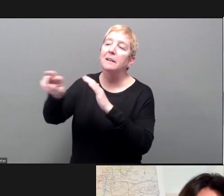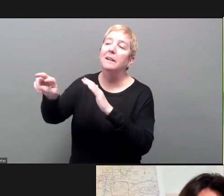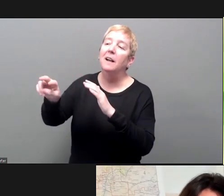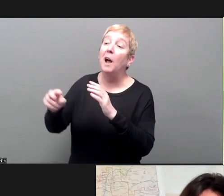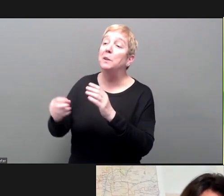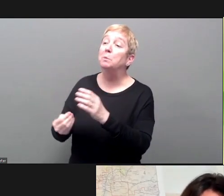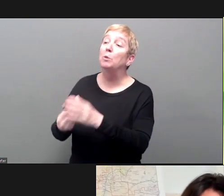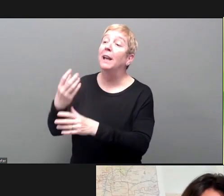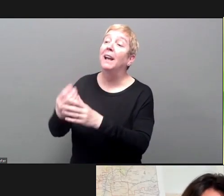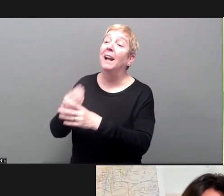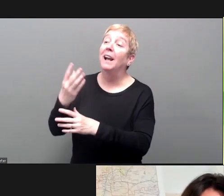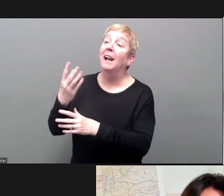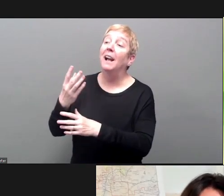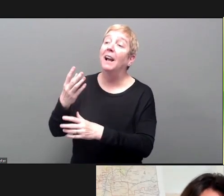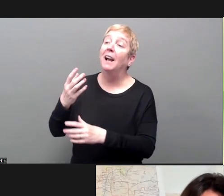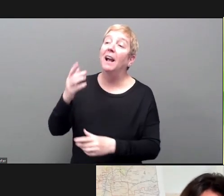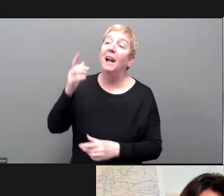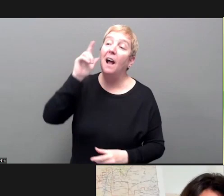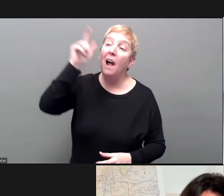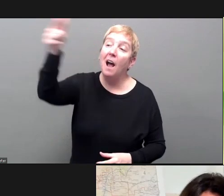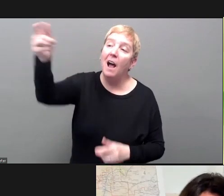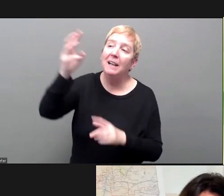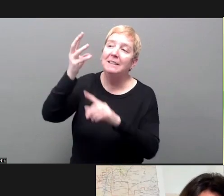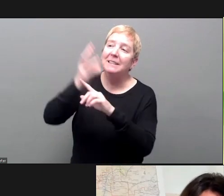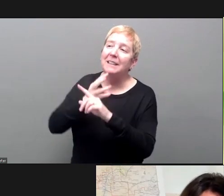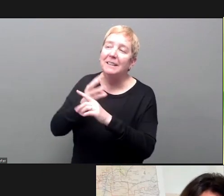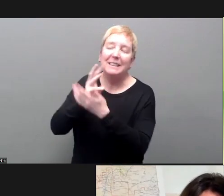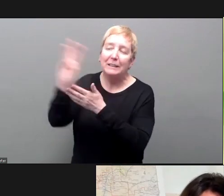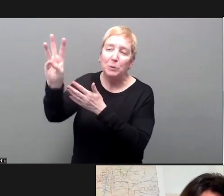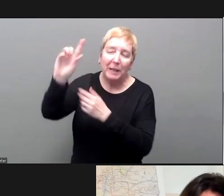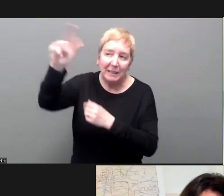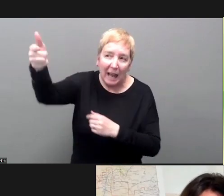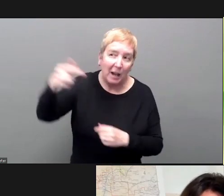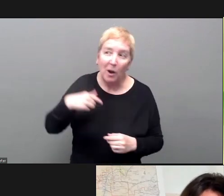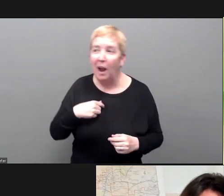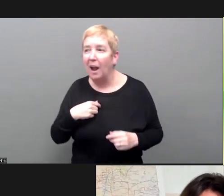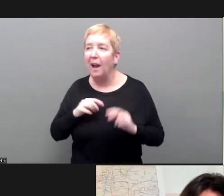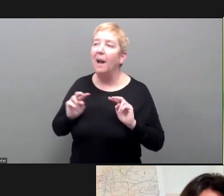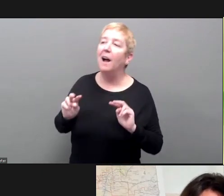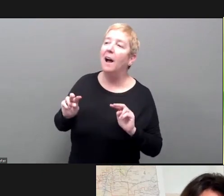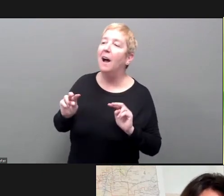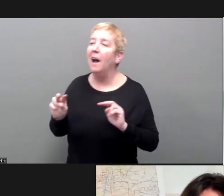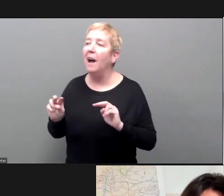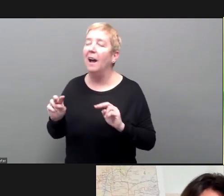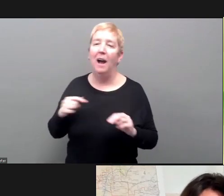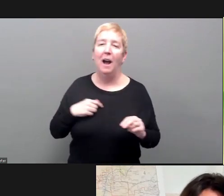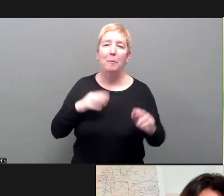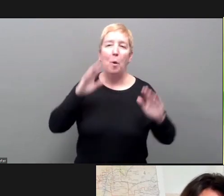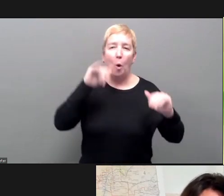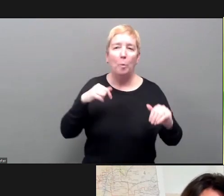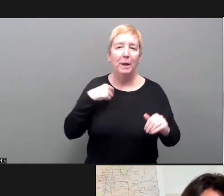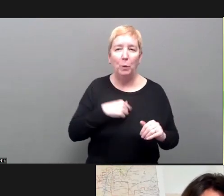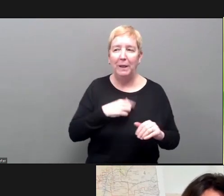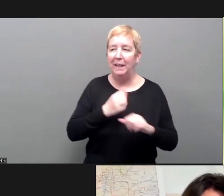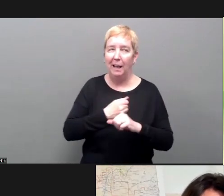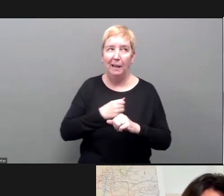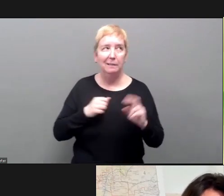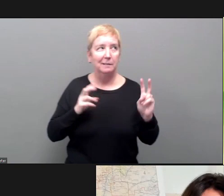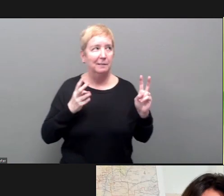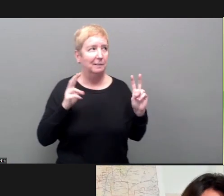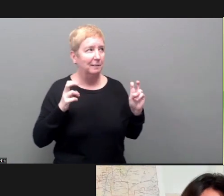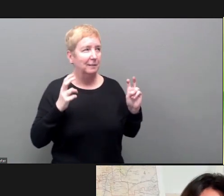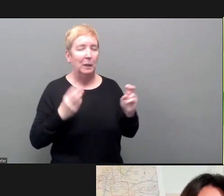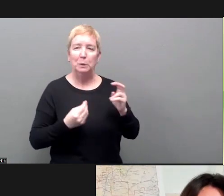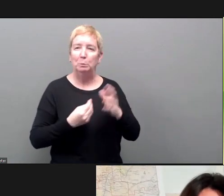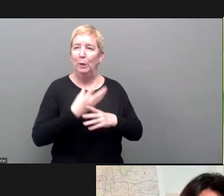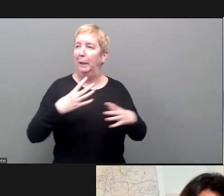6 weeks later. And I'm really counting on that, at least getting a spring break in my job from these high case